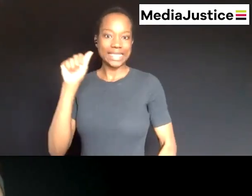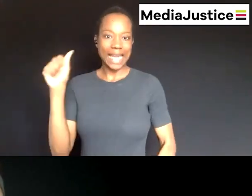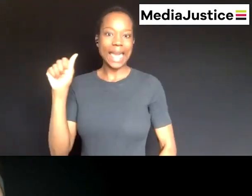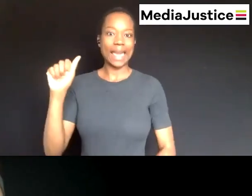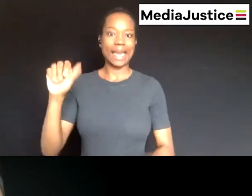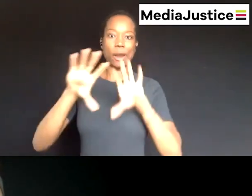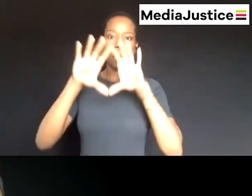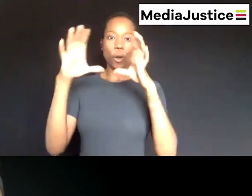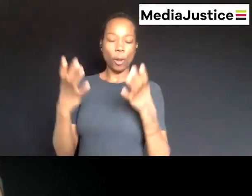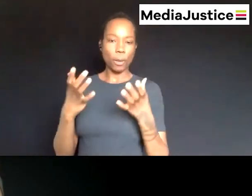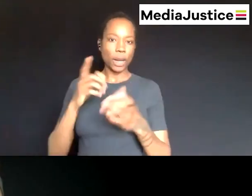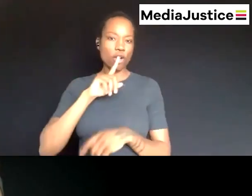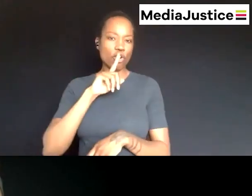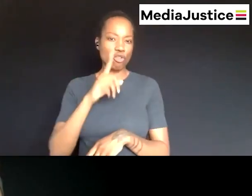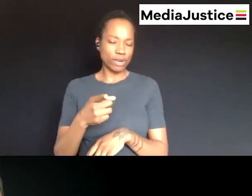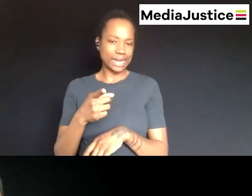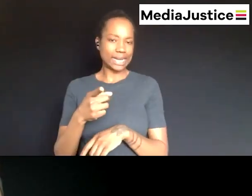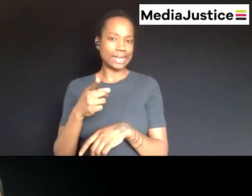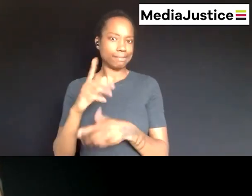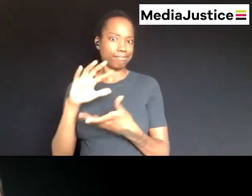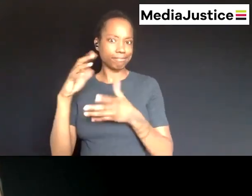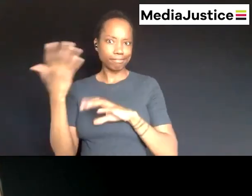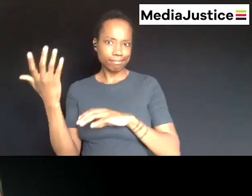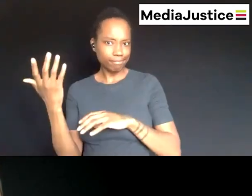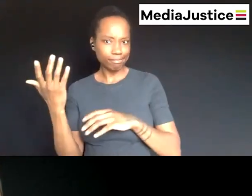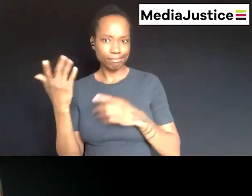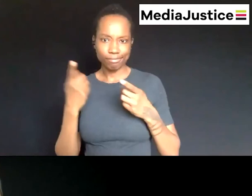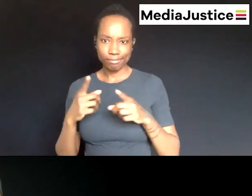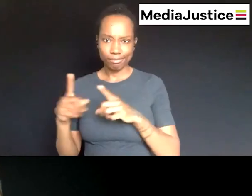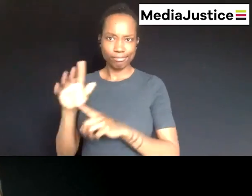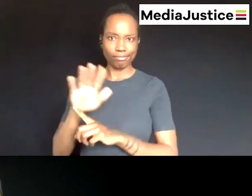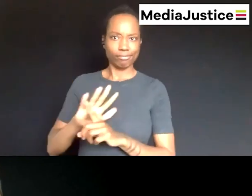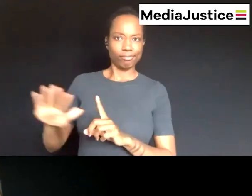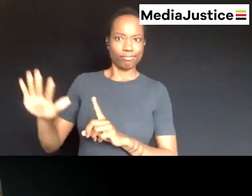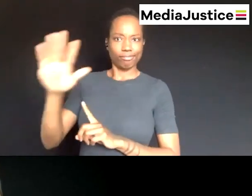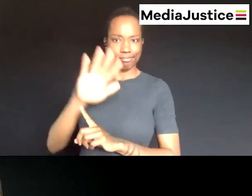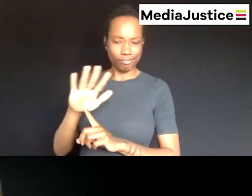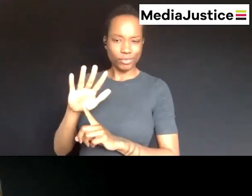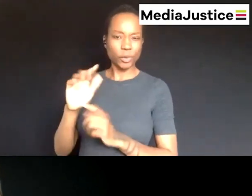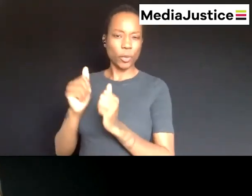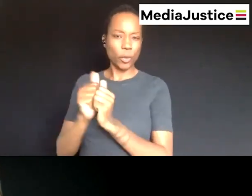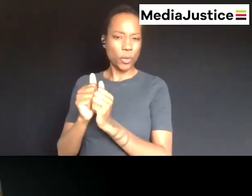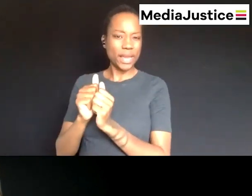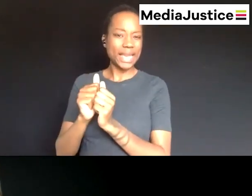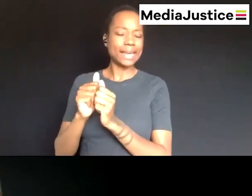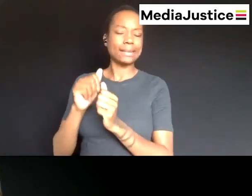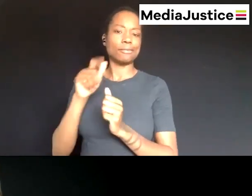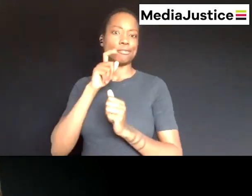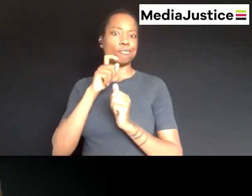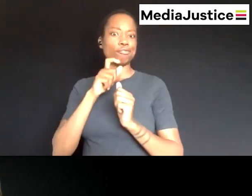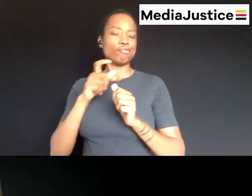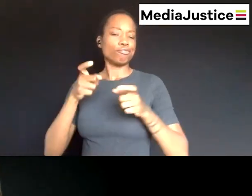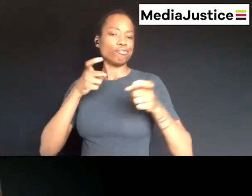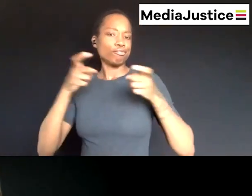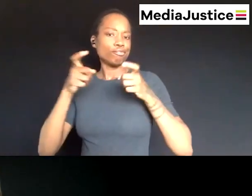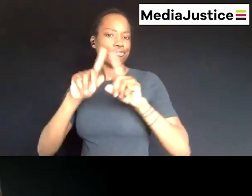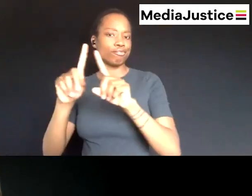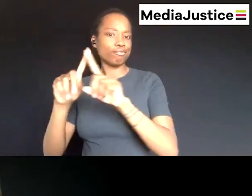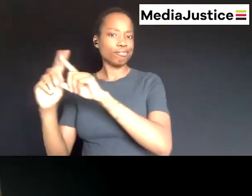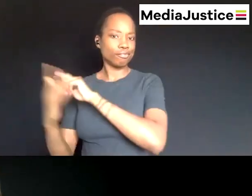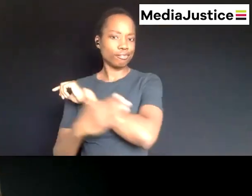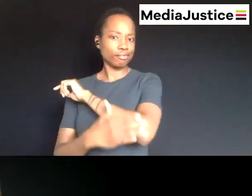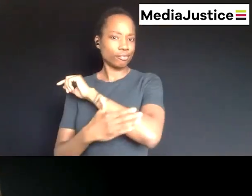interventionism abroad, you know, would either prop up dictators in some places or destabilize democratically elected governments in other